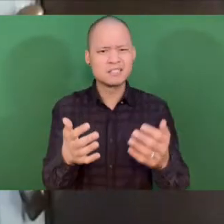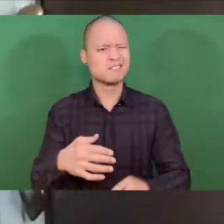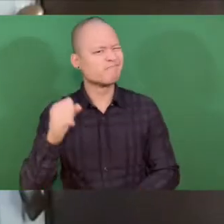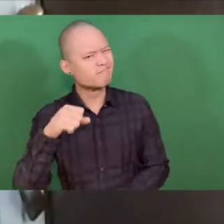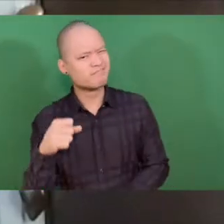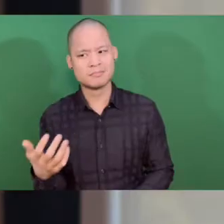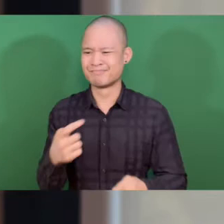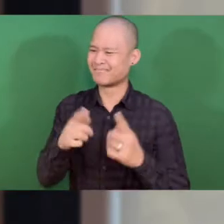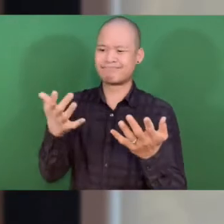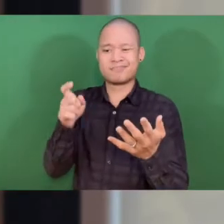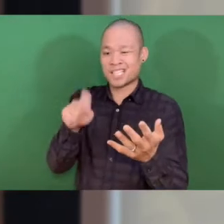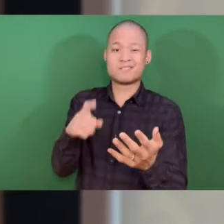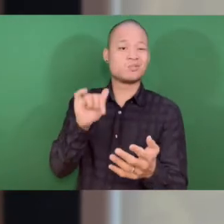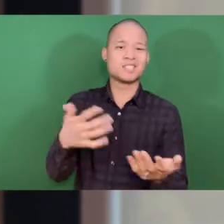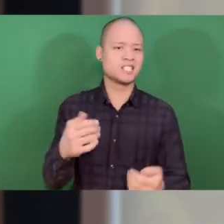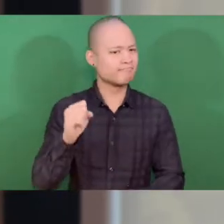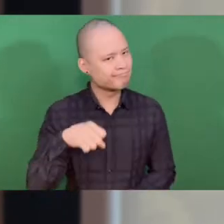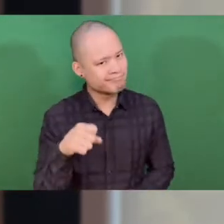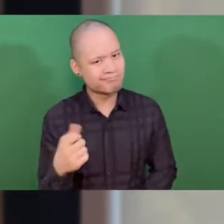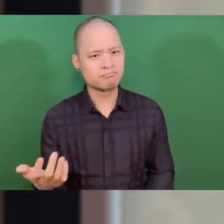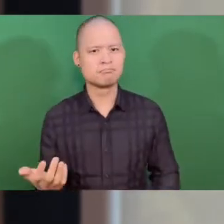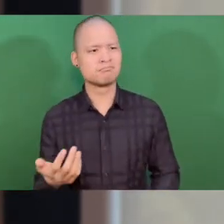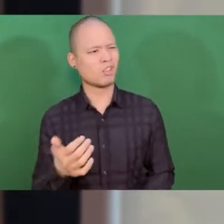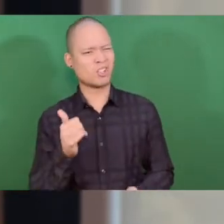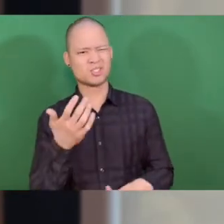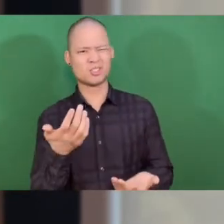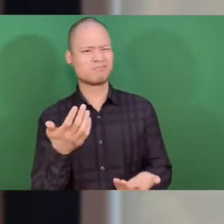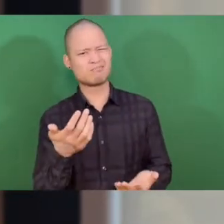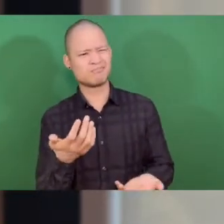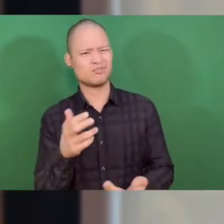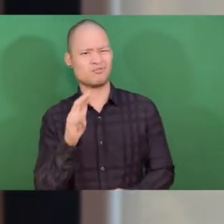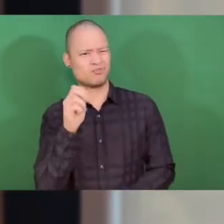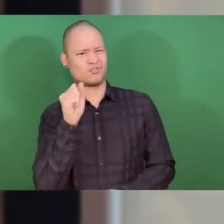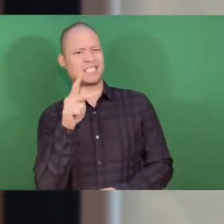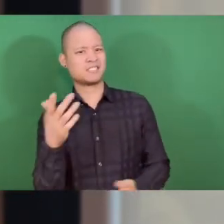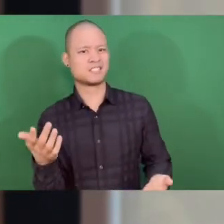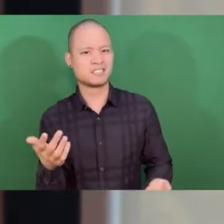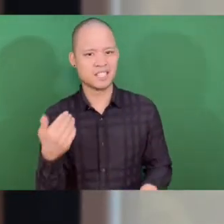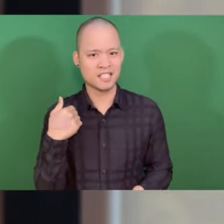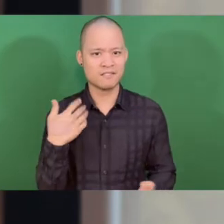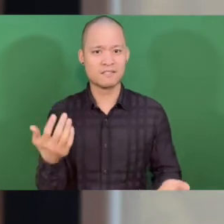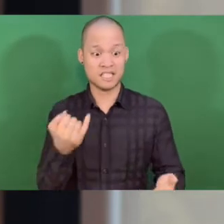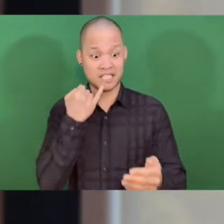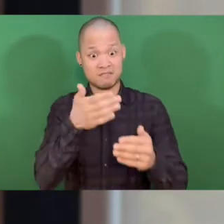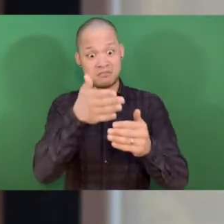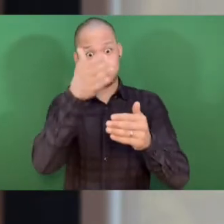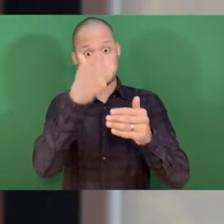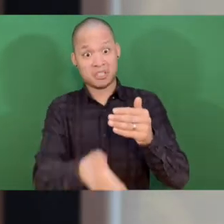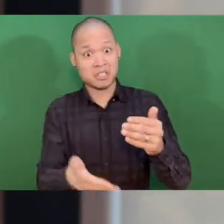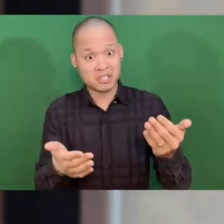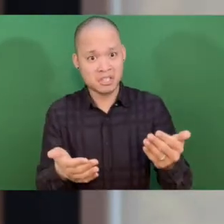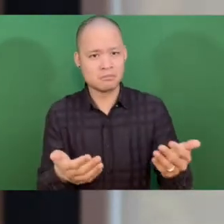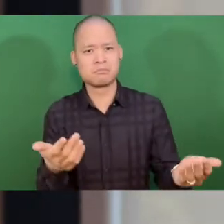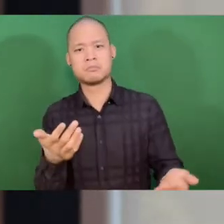need to do that. But there's also this cruelty too of like knowing that it's going to end, and so feeling like, well, I don't have to